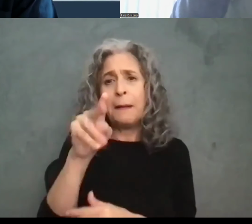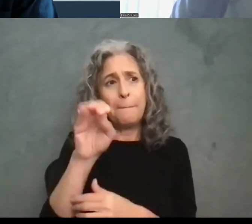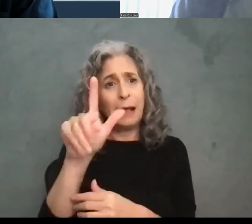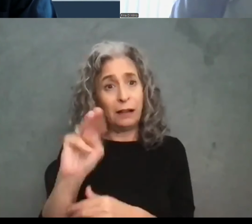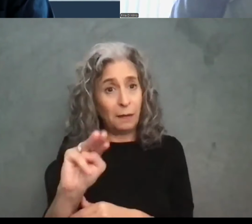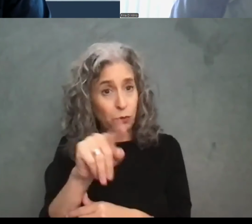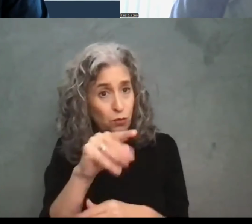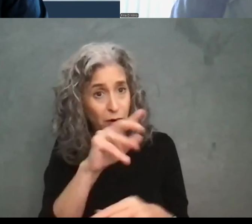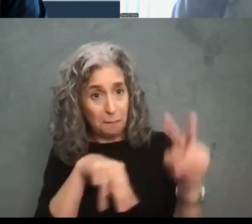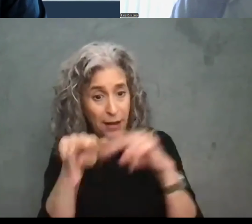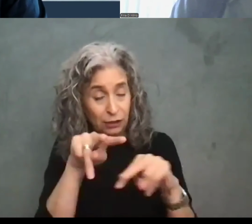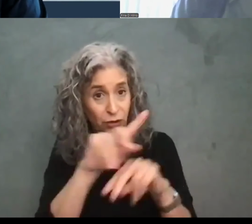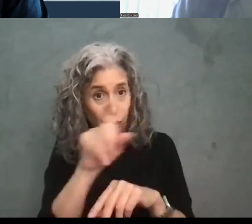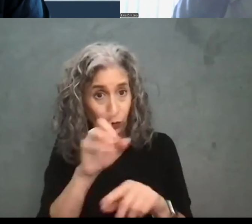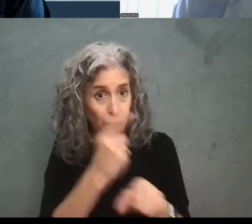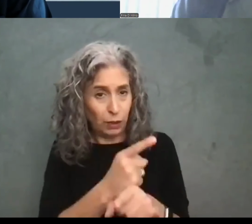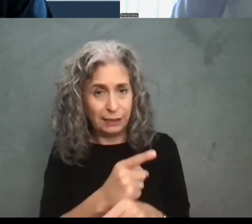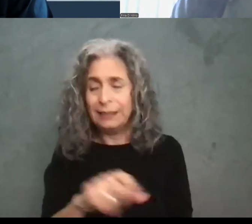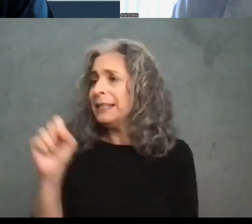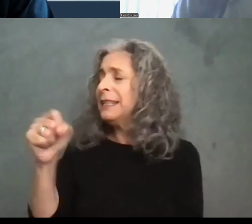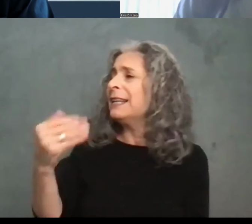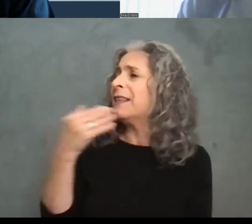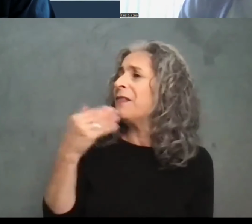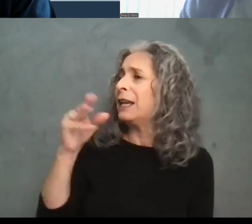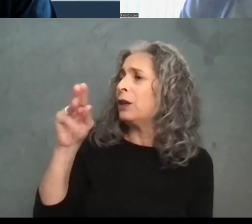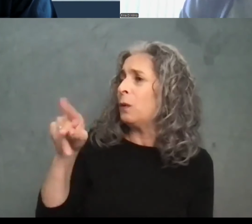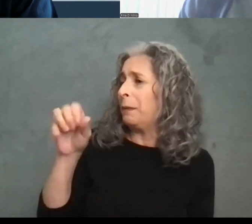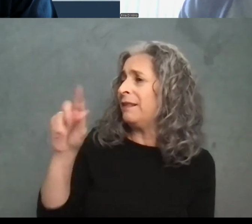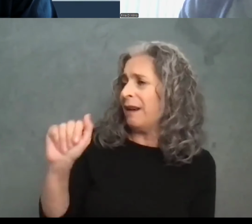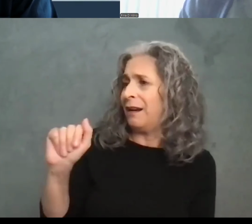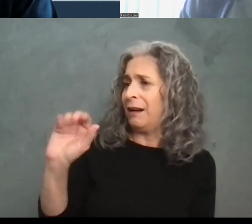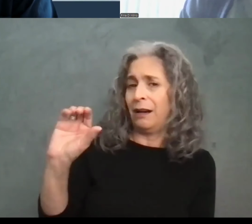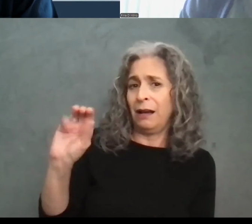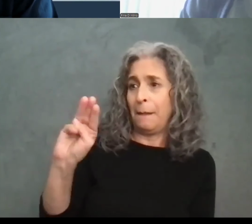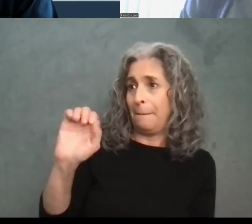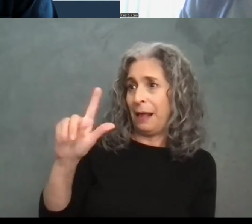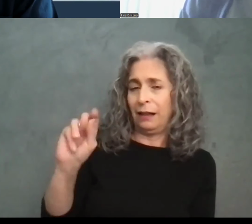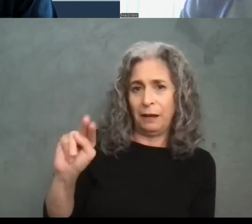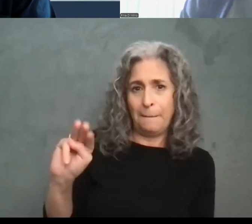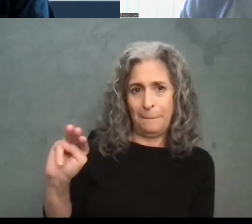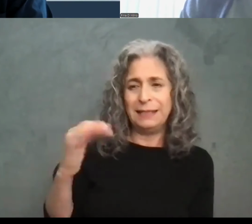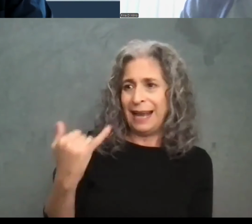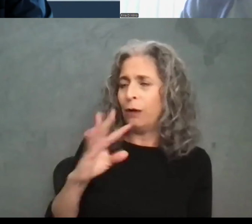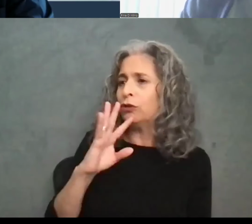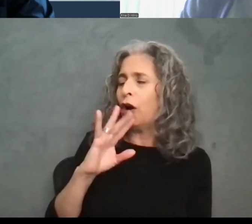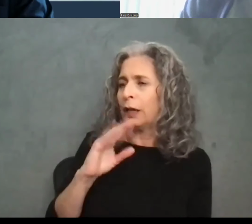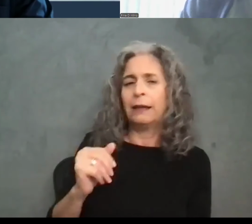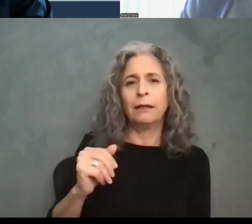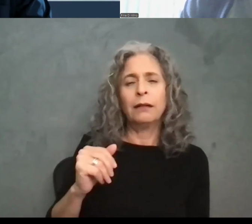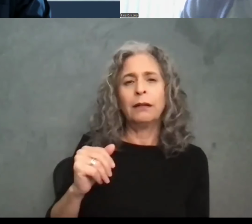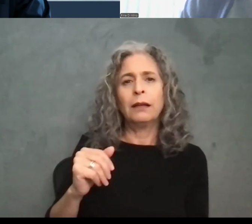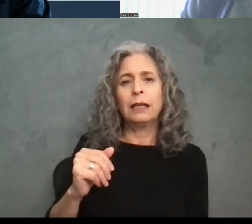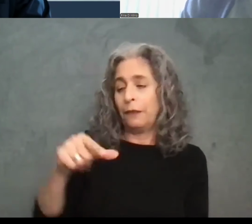questions. Yes, thank you, Pina. So, we've got a number of questions in